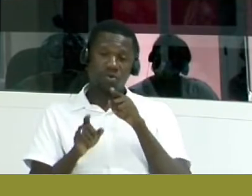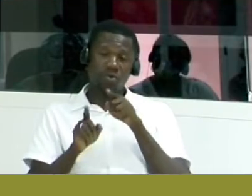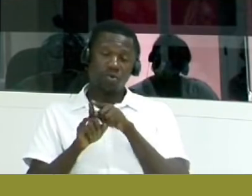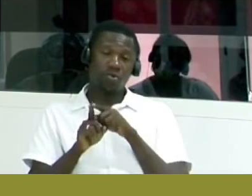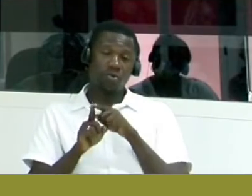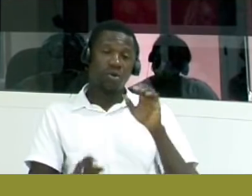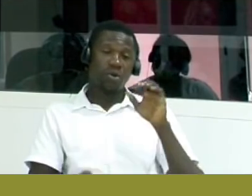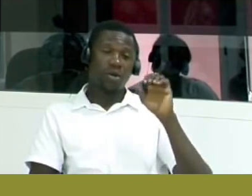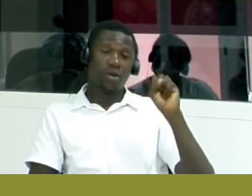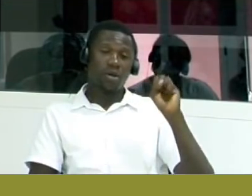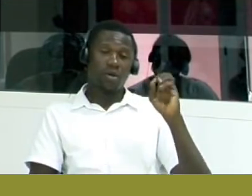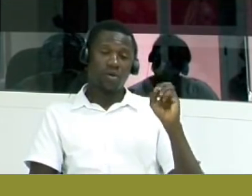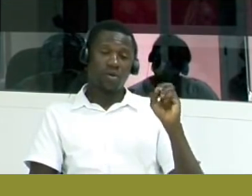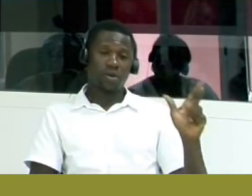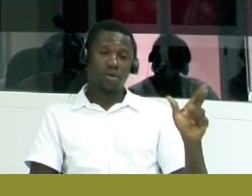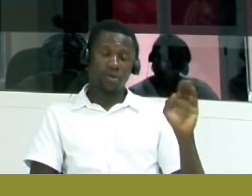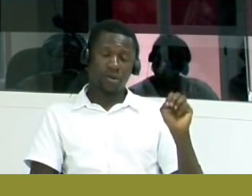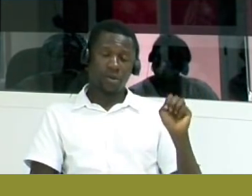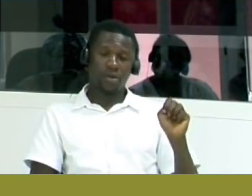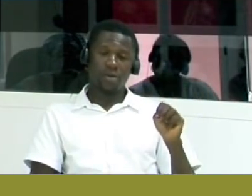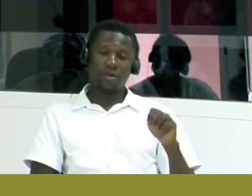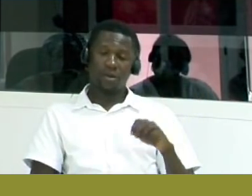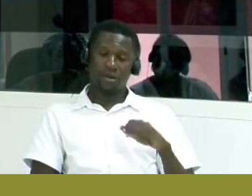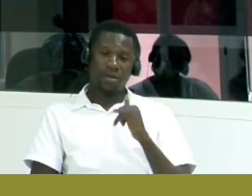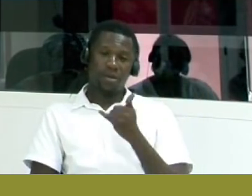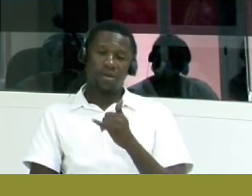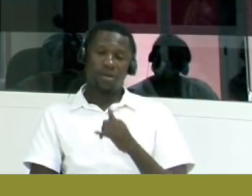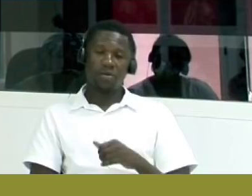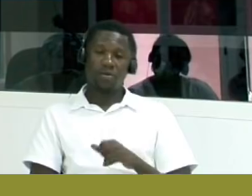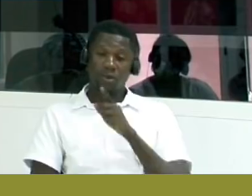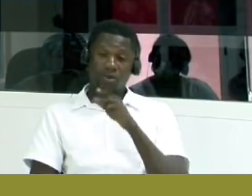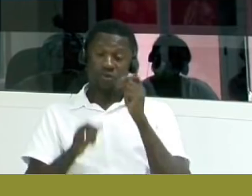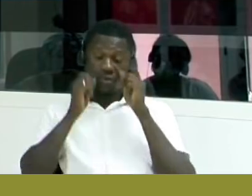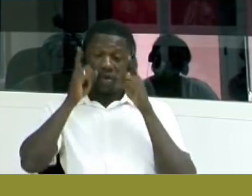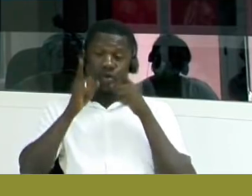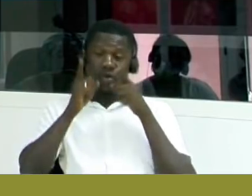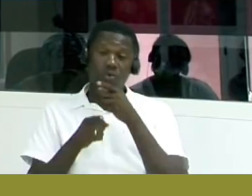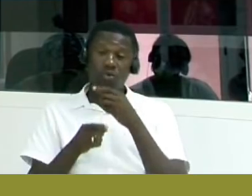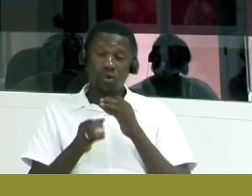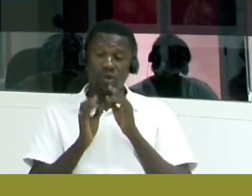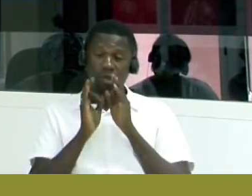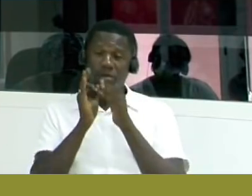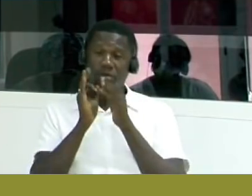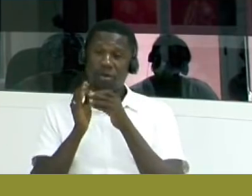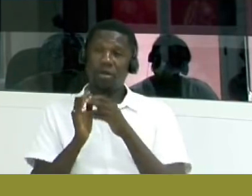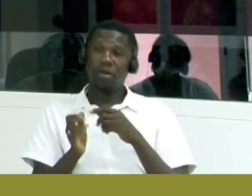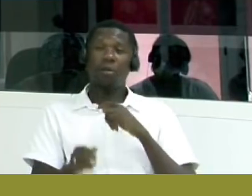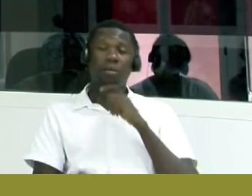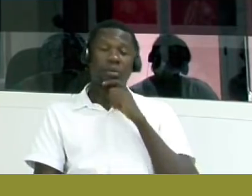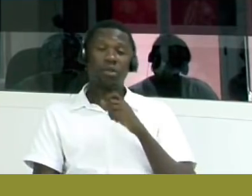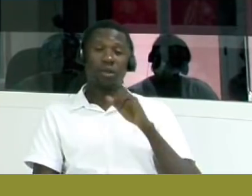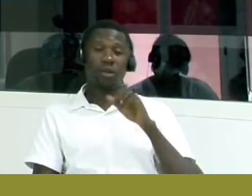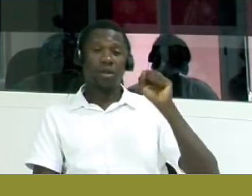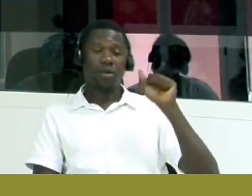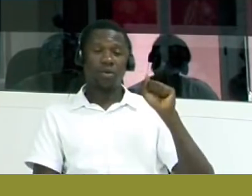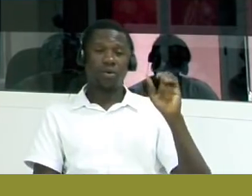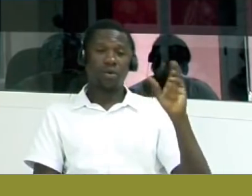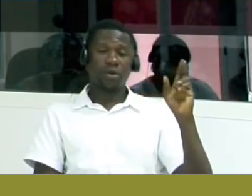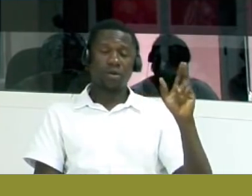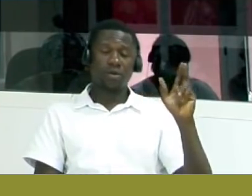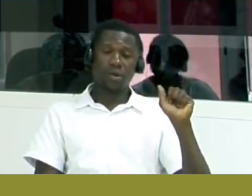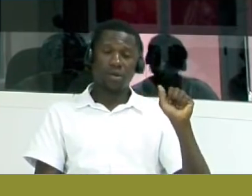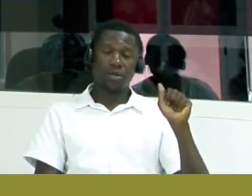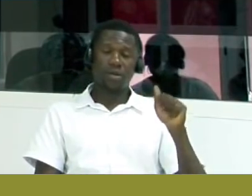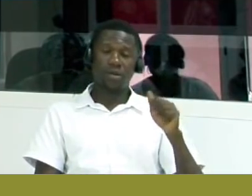Mm-hmm. Would it surprise you to note that Mr. Sow never mentioned anything like that, even though